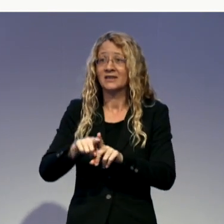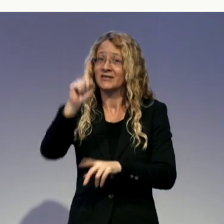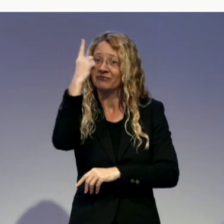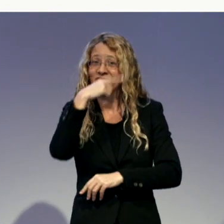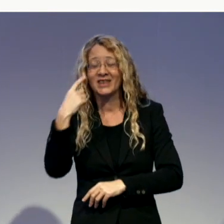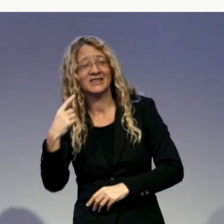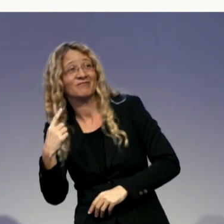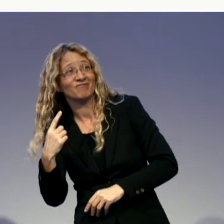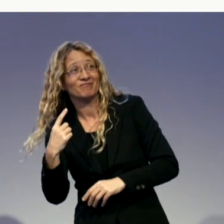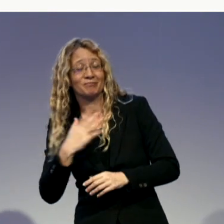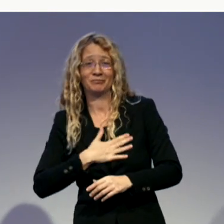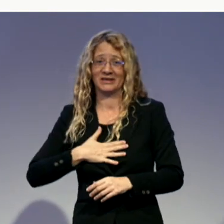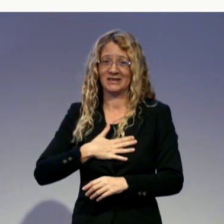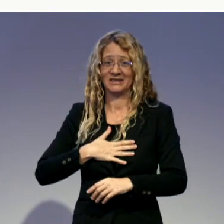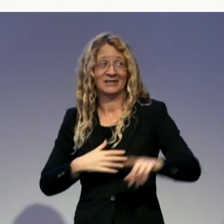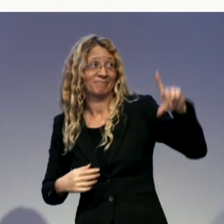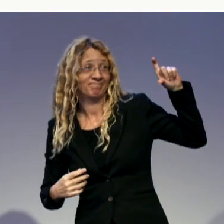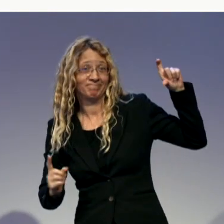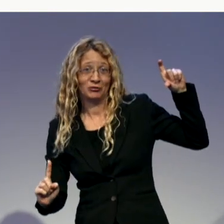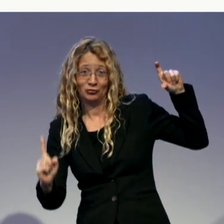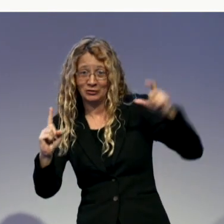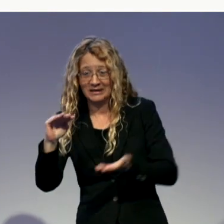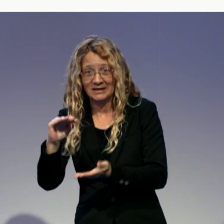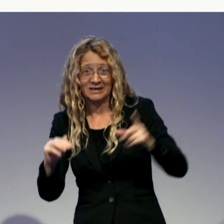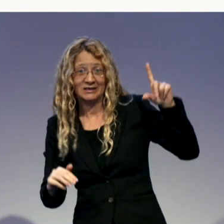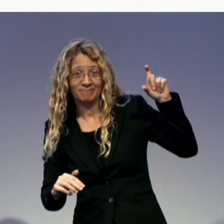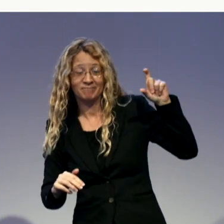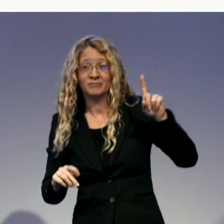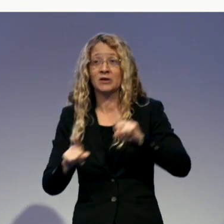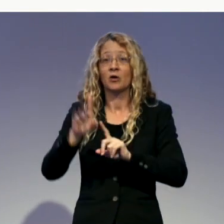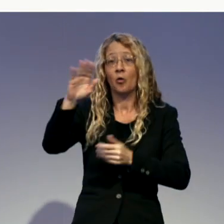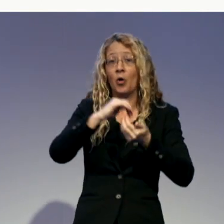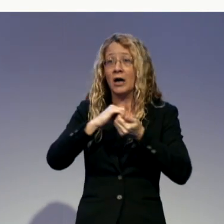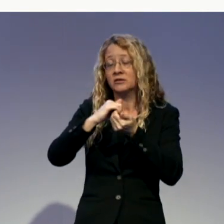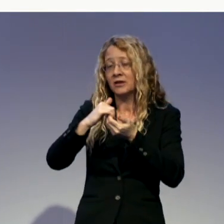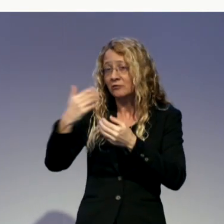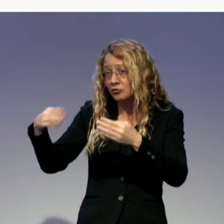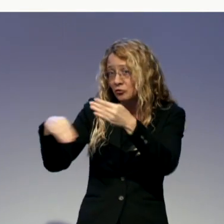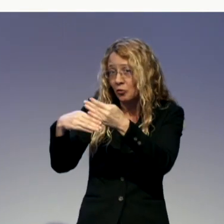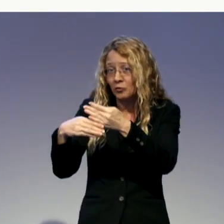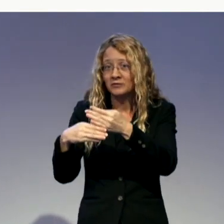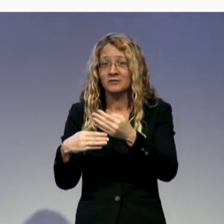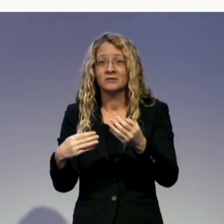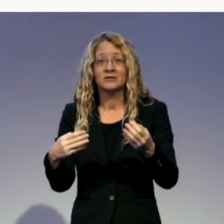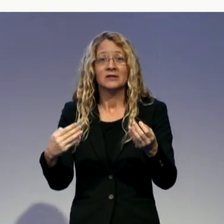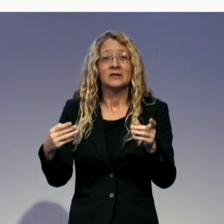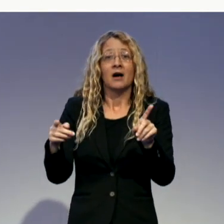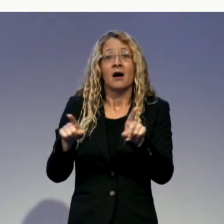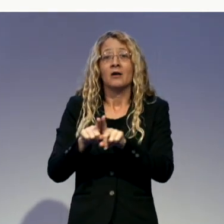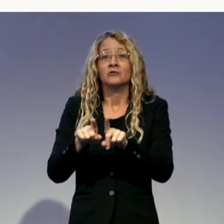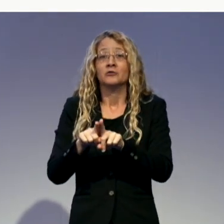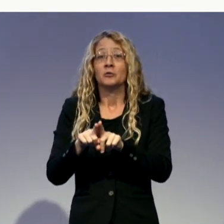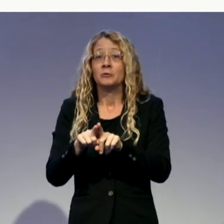us. And then I have another question, which is even more important or as important as the